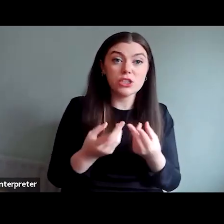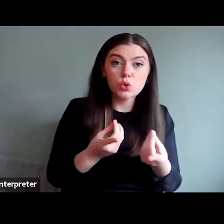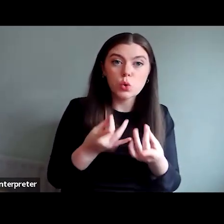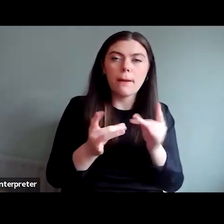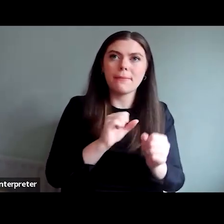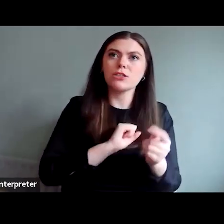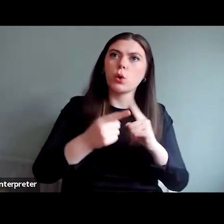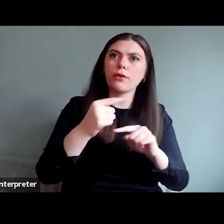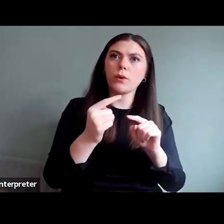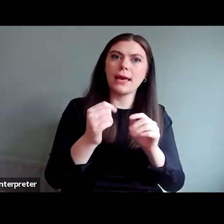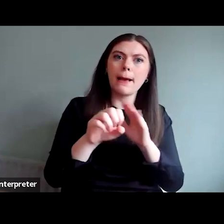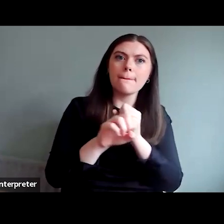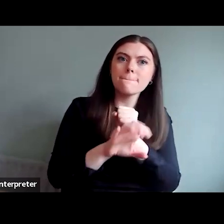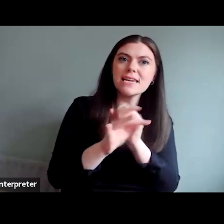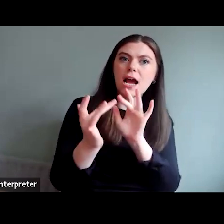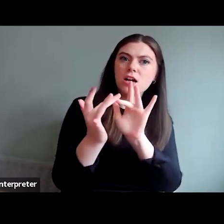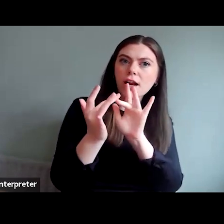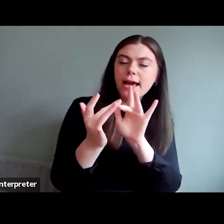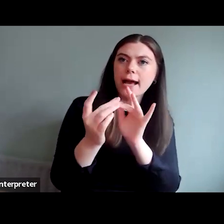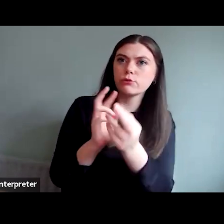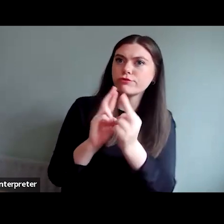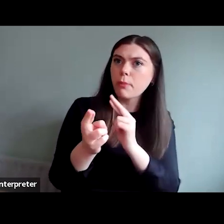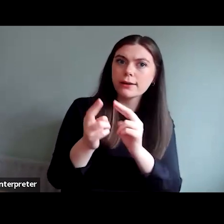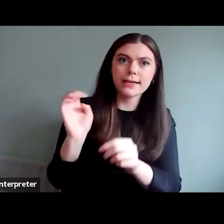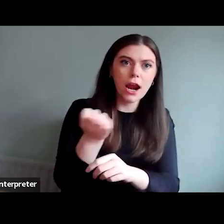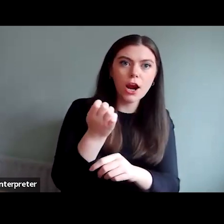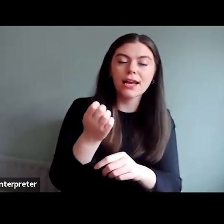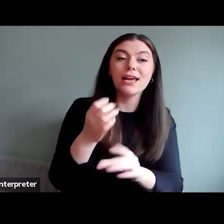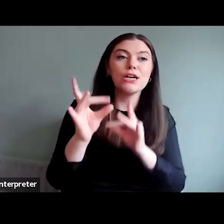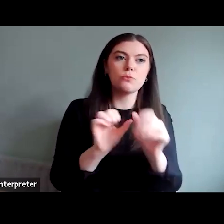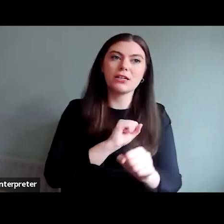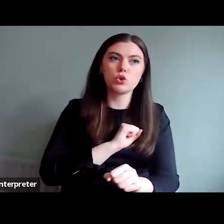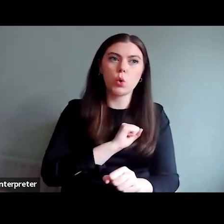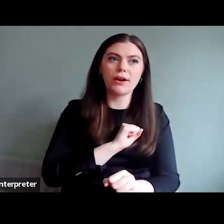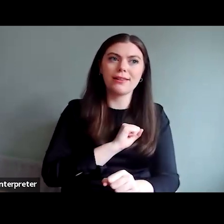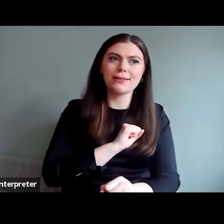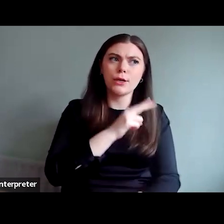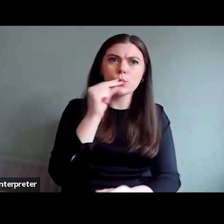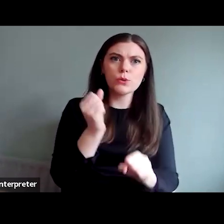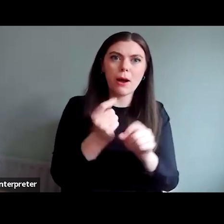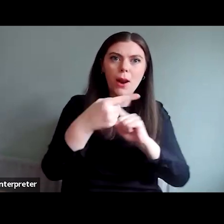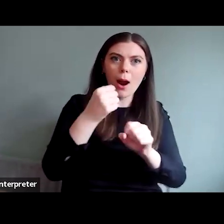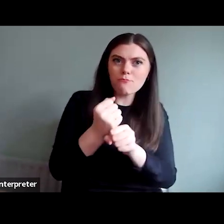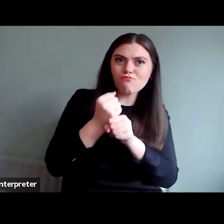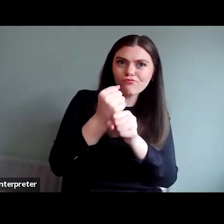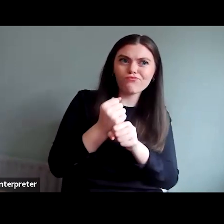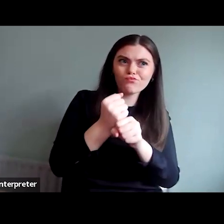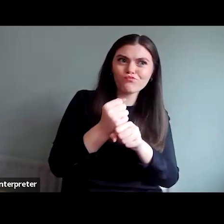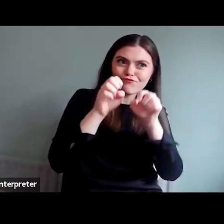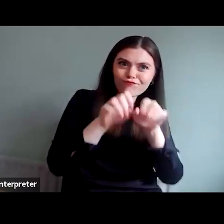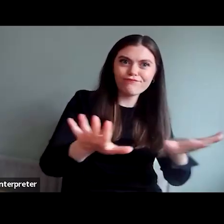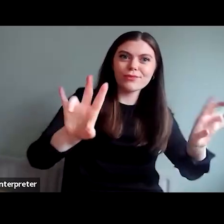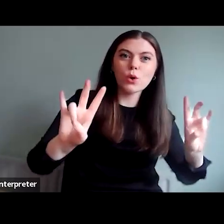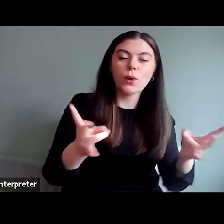sure that we were responding to them, and that the word of the boycott would spread further than just ourselves. So to maintain that